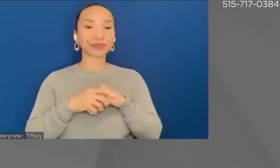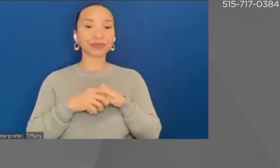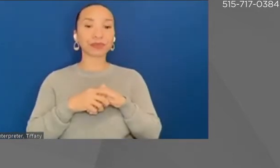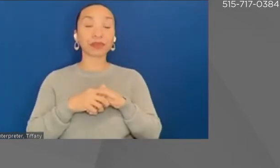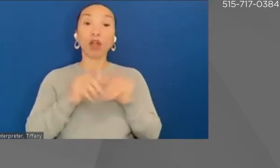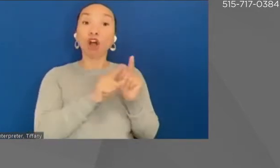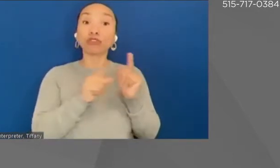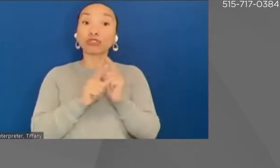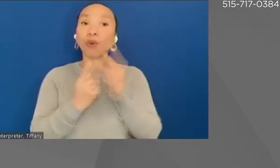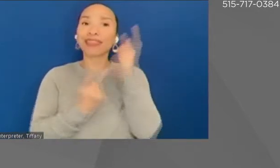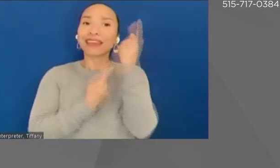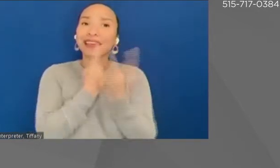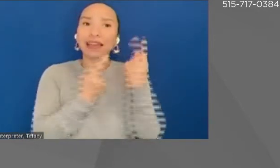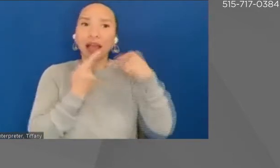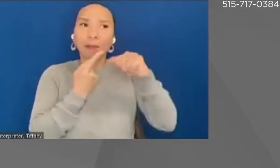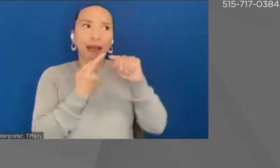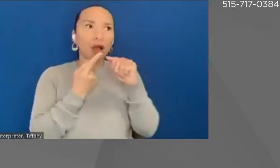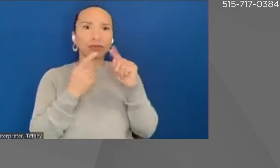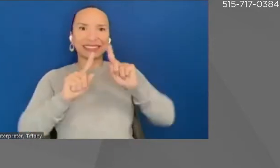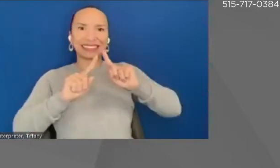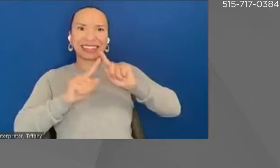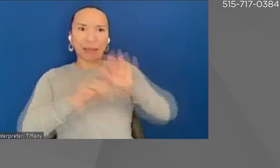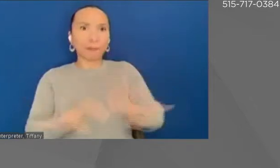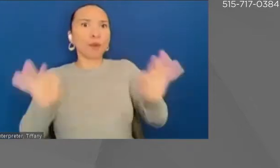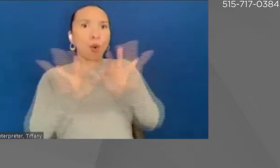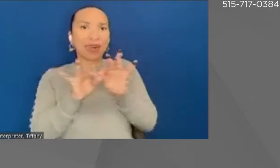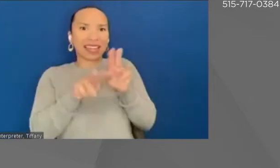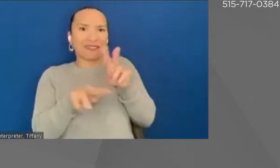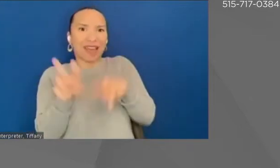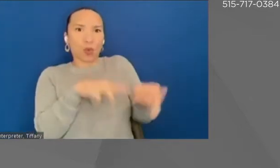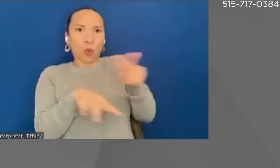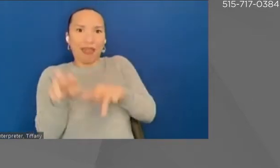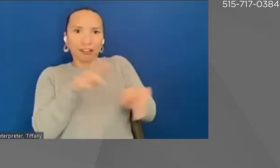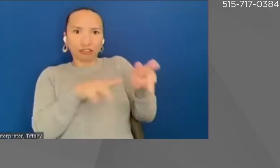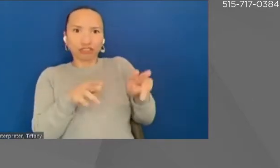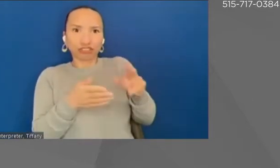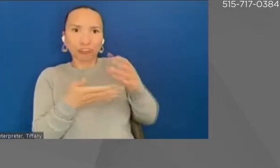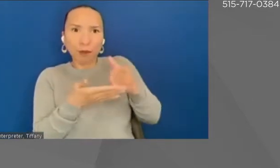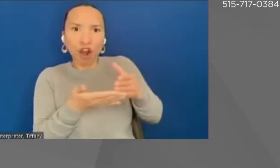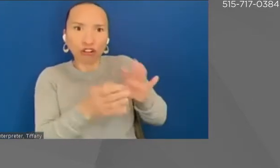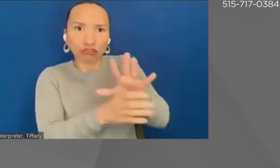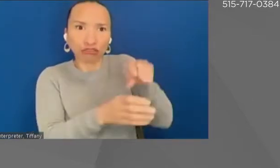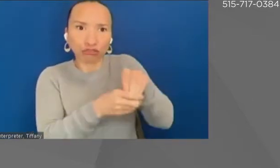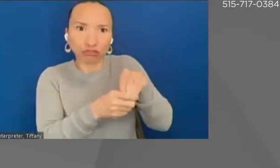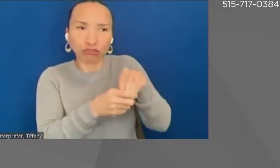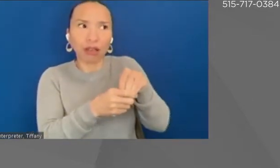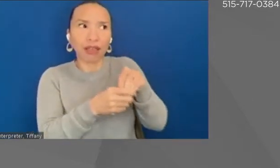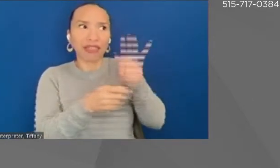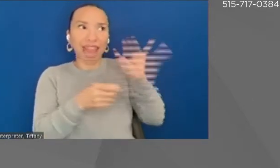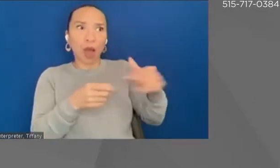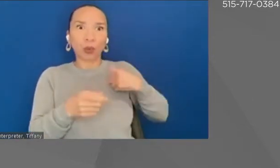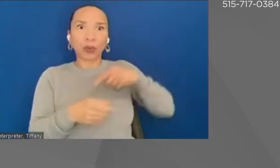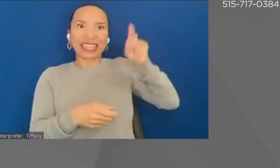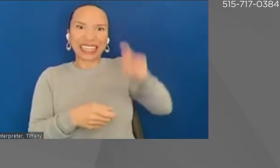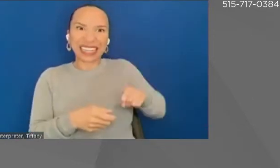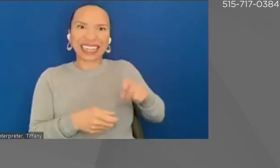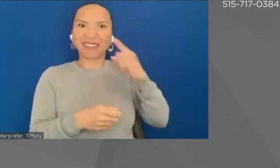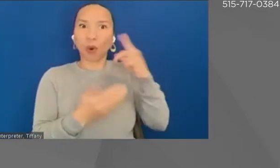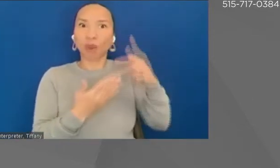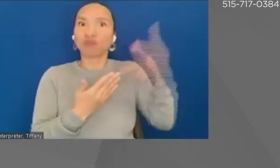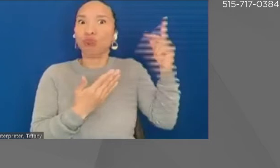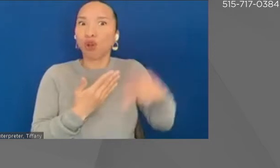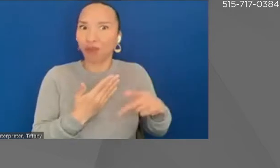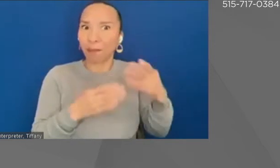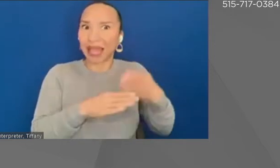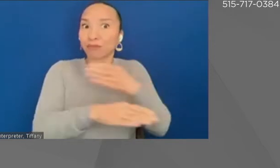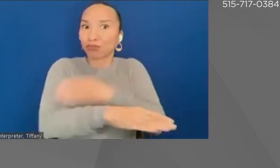through some of the important evaluation components that we would need as a program for program improvement, but then also